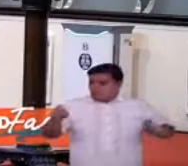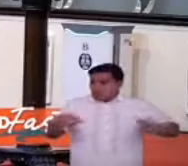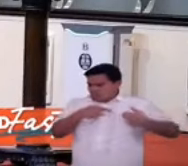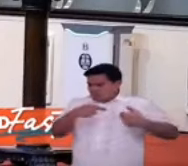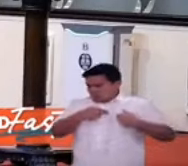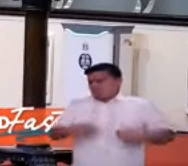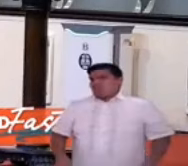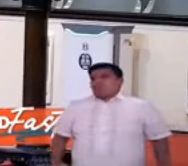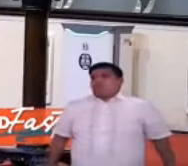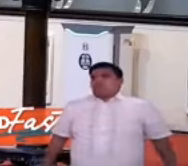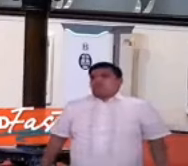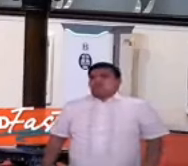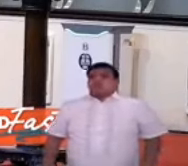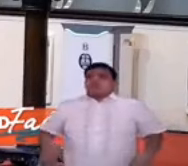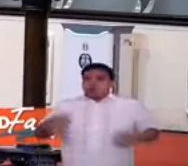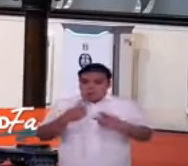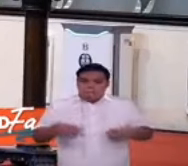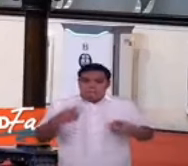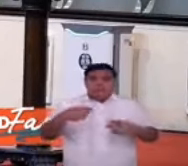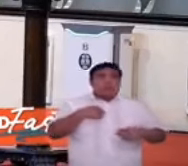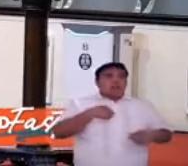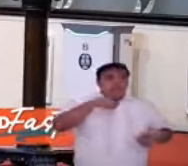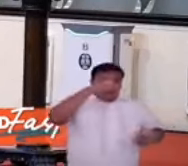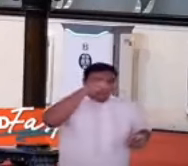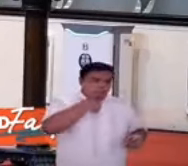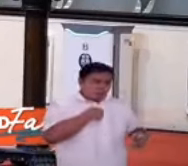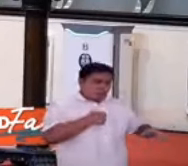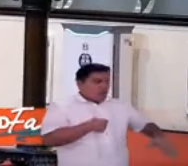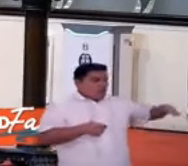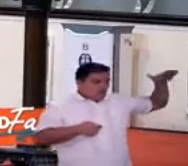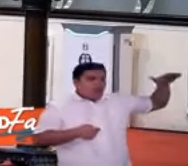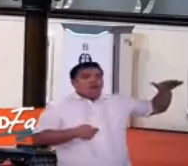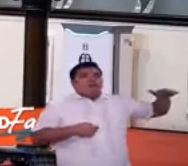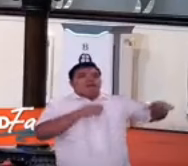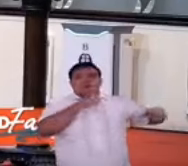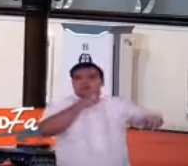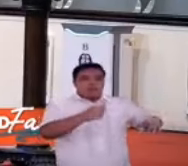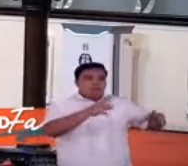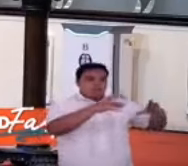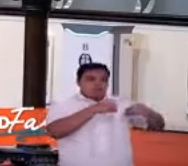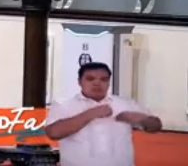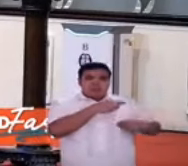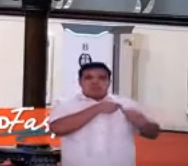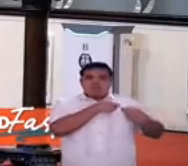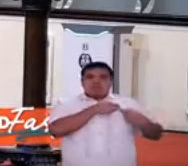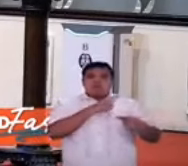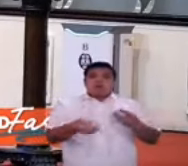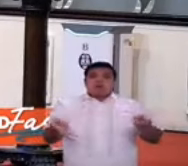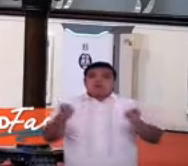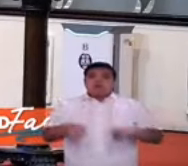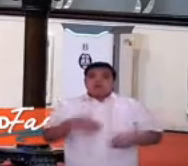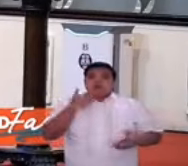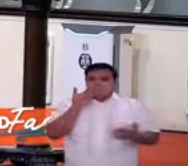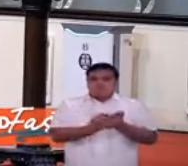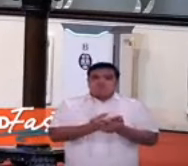it. So that when they are out there, when they are in the community, they will take responsibility, they will be industrious, they will be